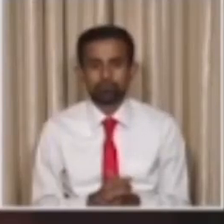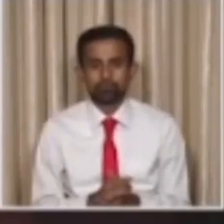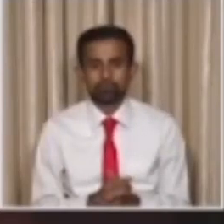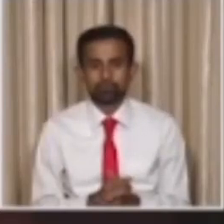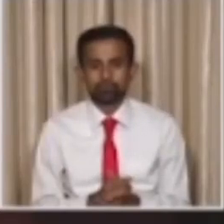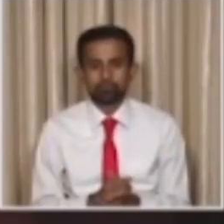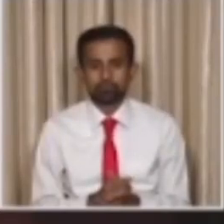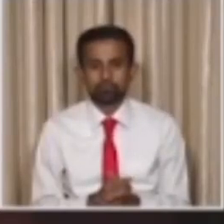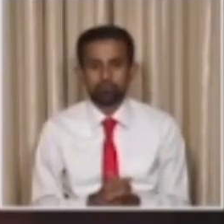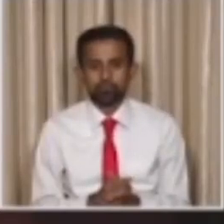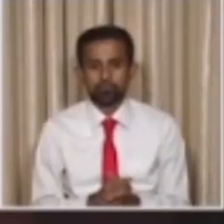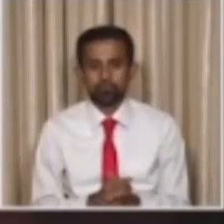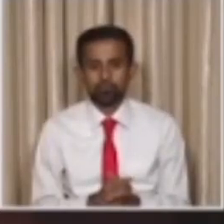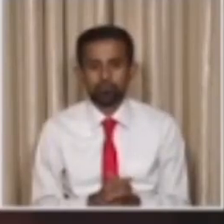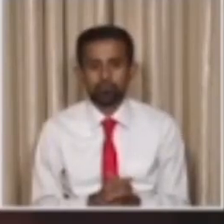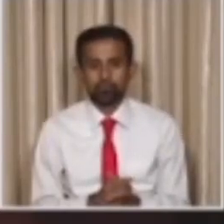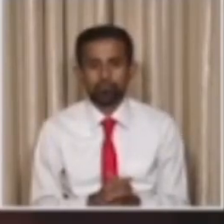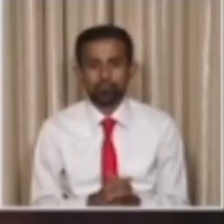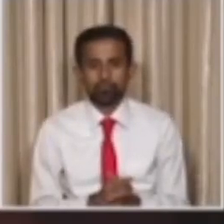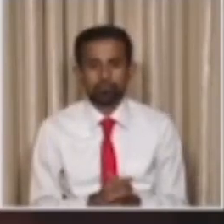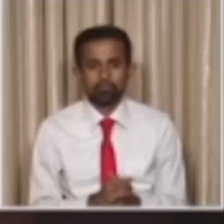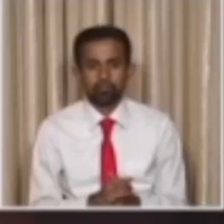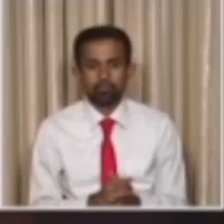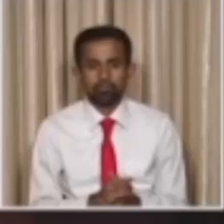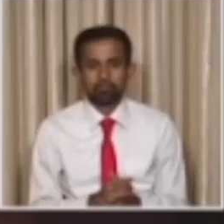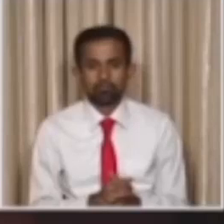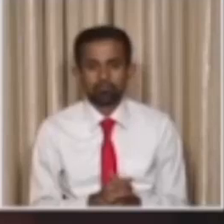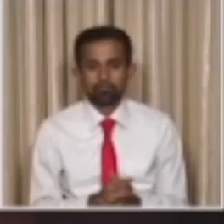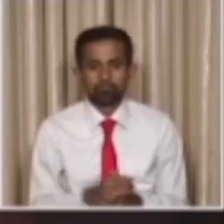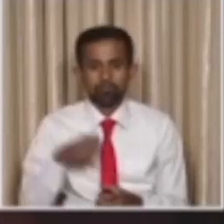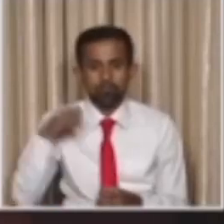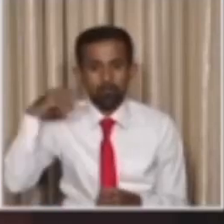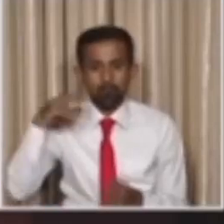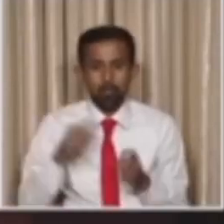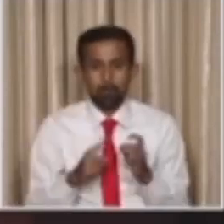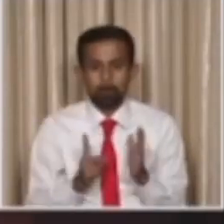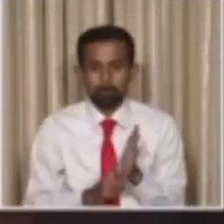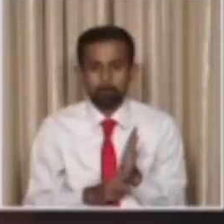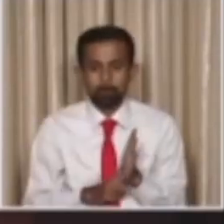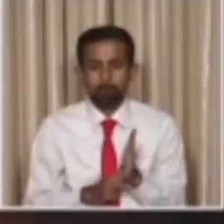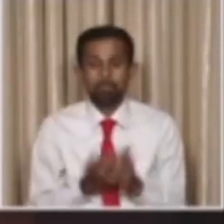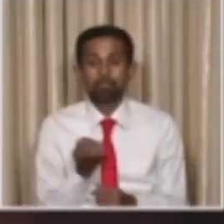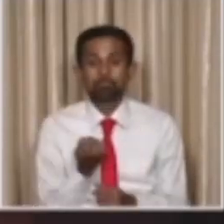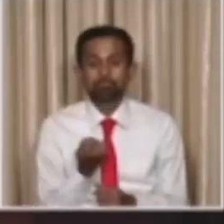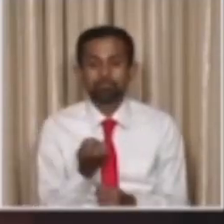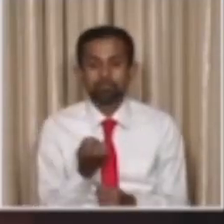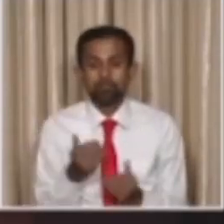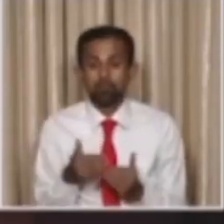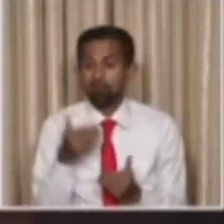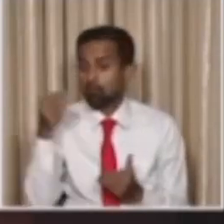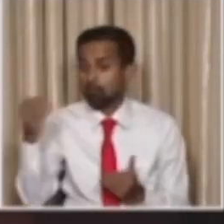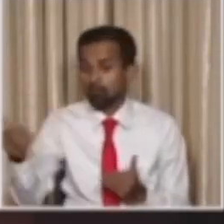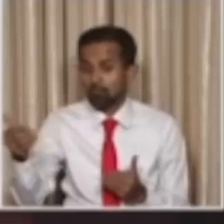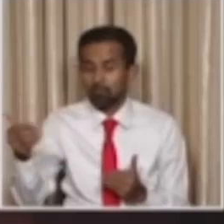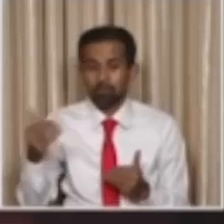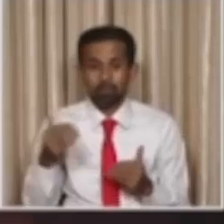to review, update and revise the electricity tariff biannually in future in terms of the